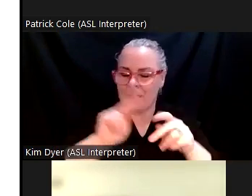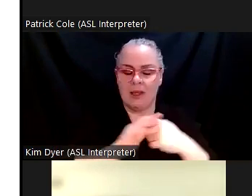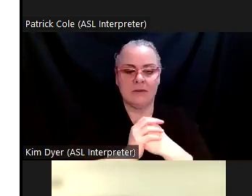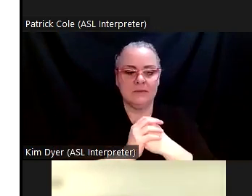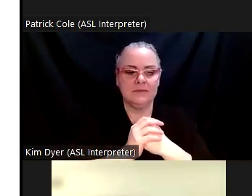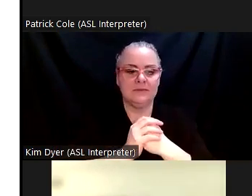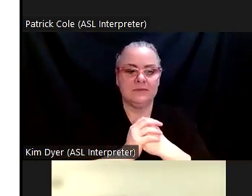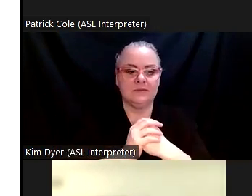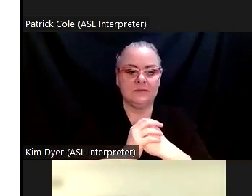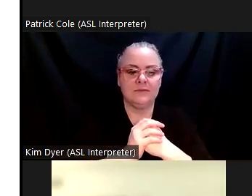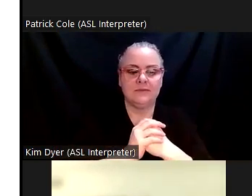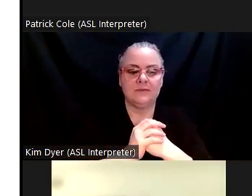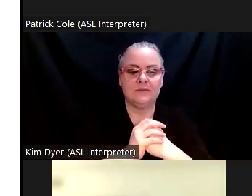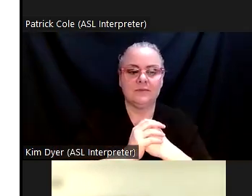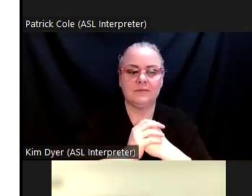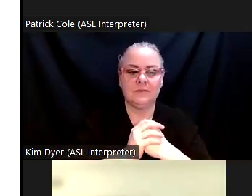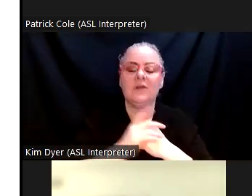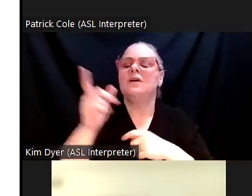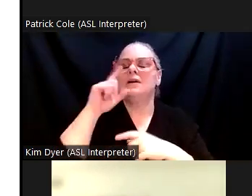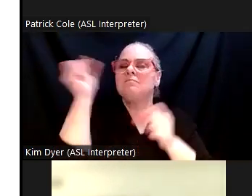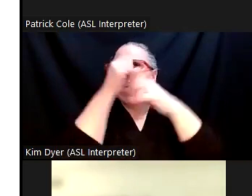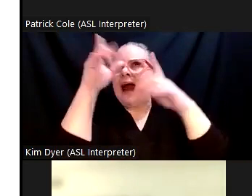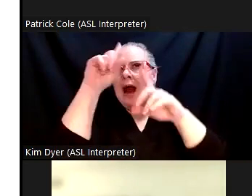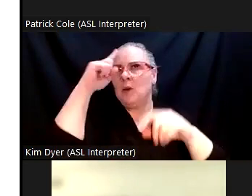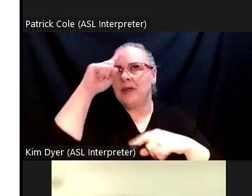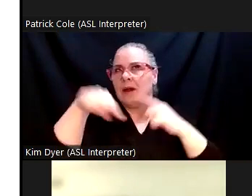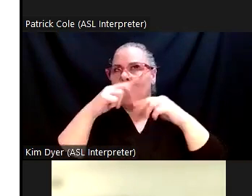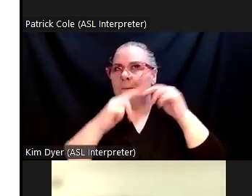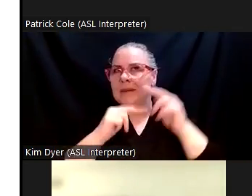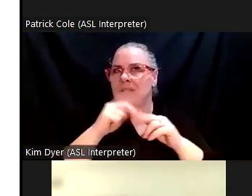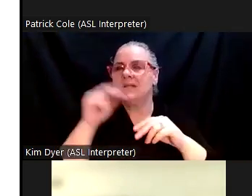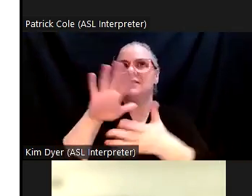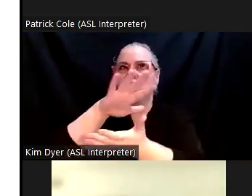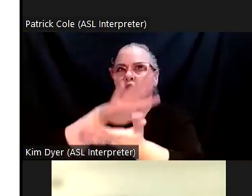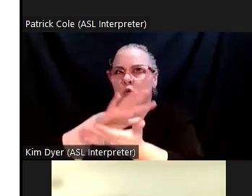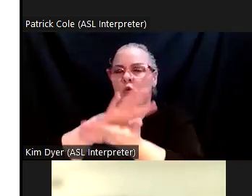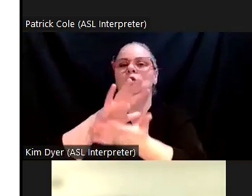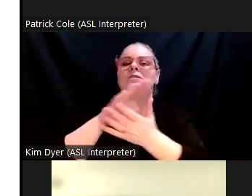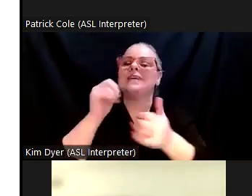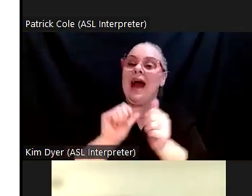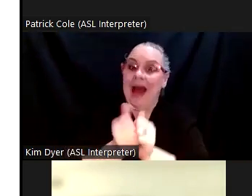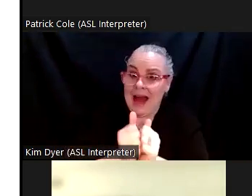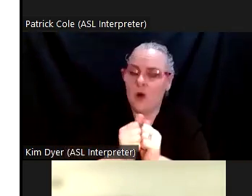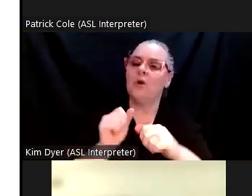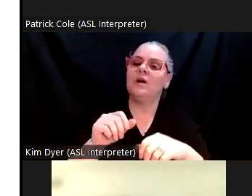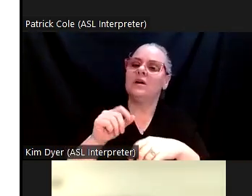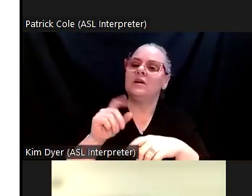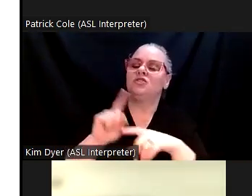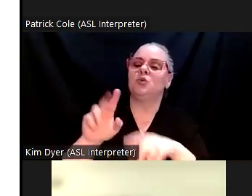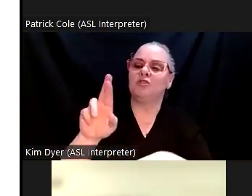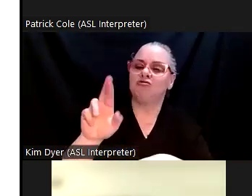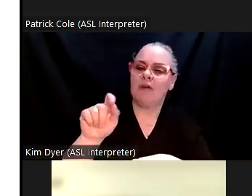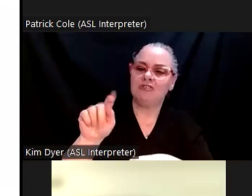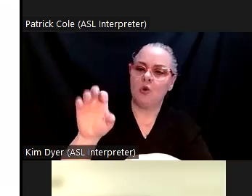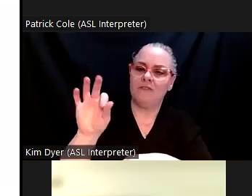alongside retrofits. So part of how we think about working in buildings and particularly working in schools is by doing school retrofit projects,